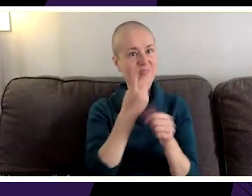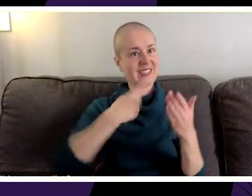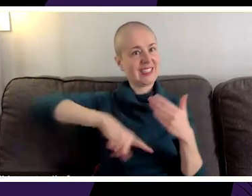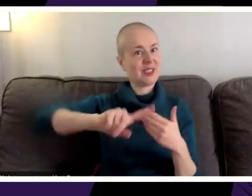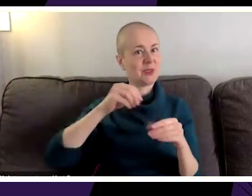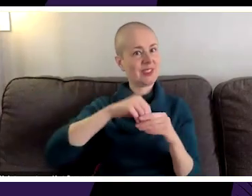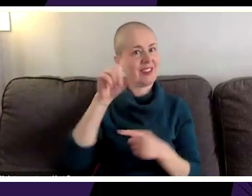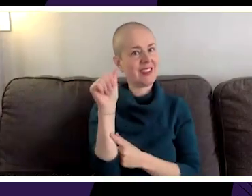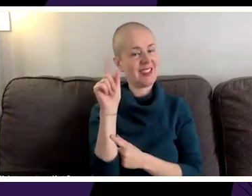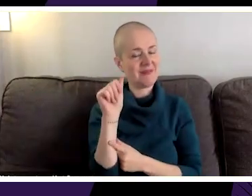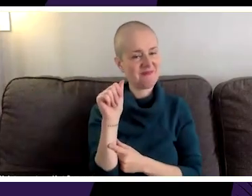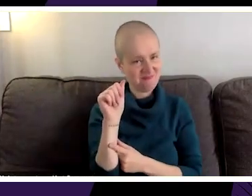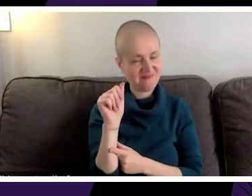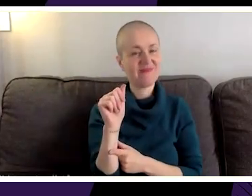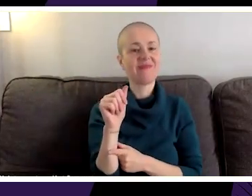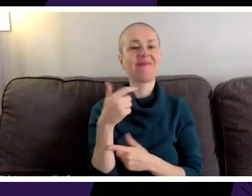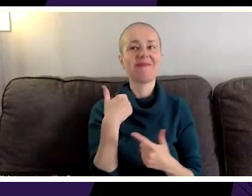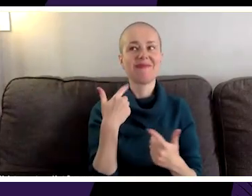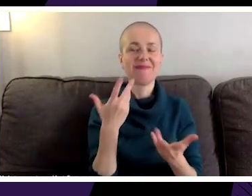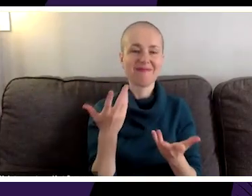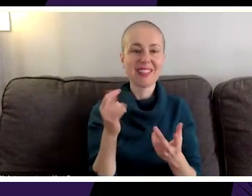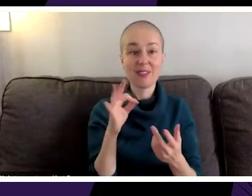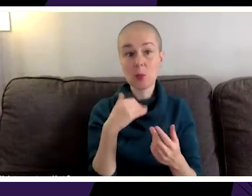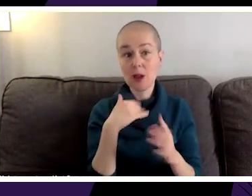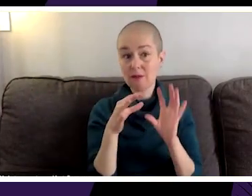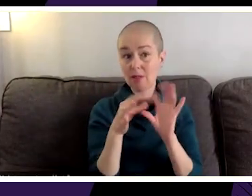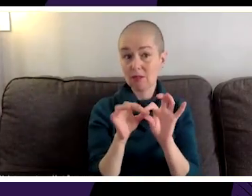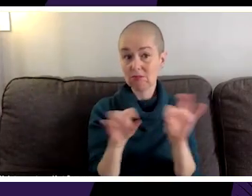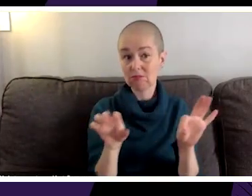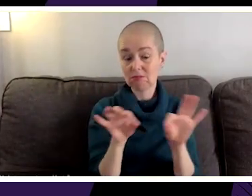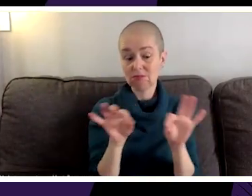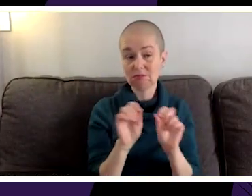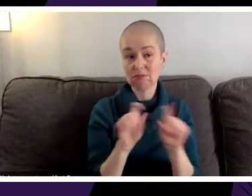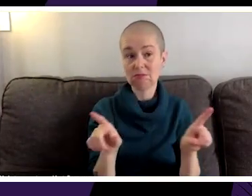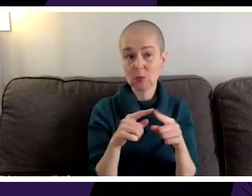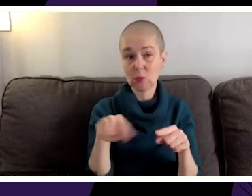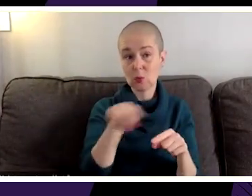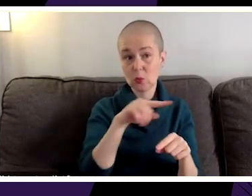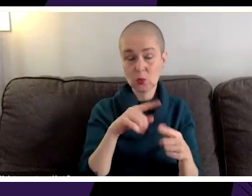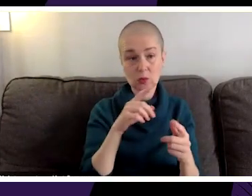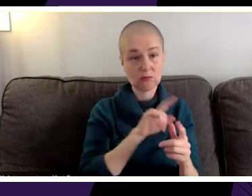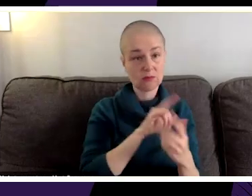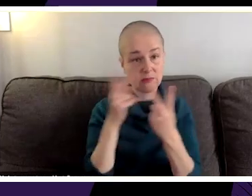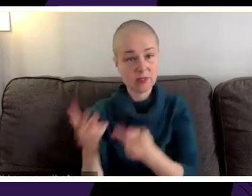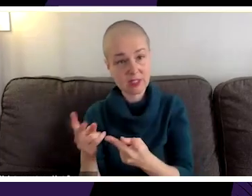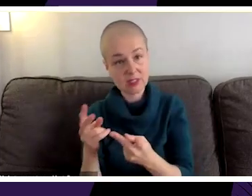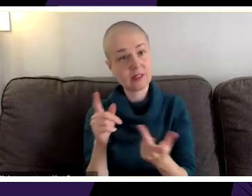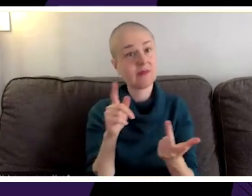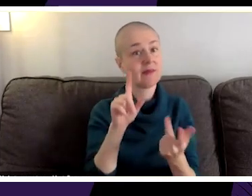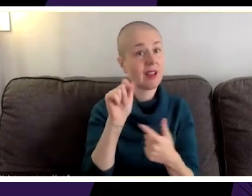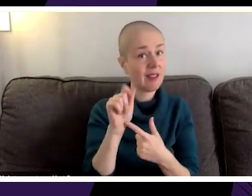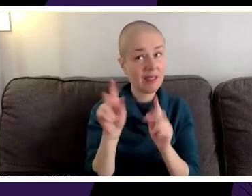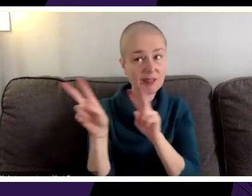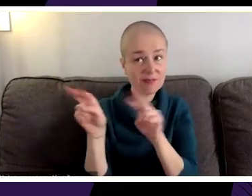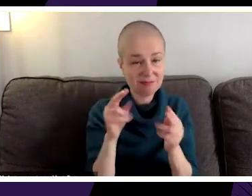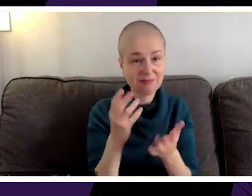Los Angeles. And yeah, if we have a link to the public presentation and folks are in LA, we'd love for you to check it